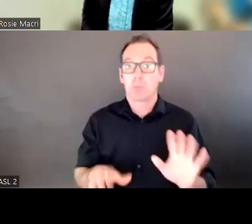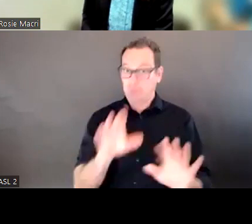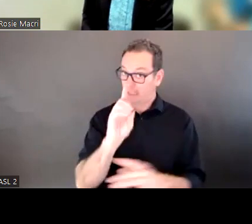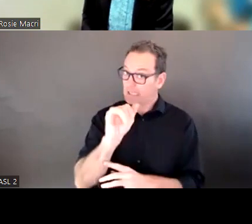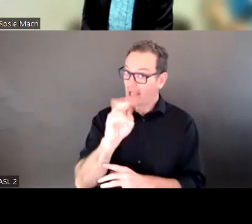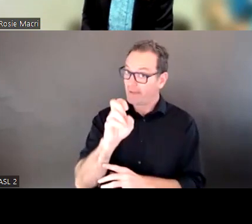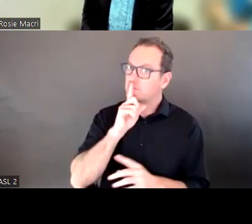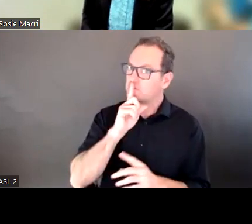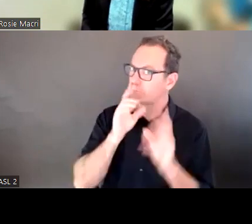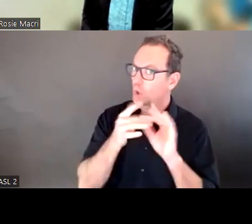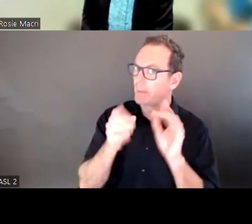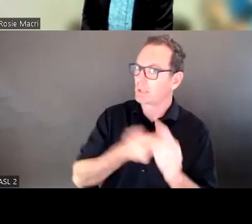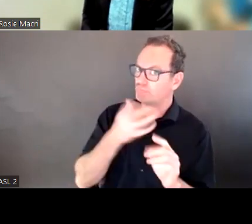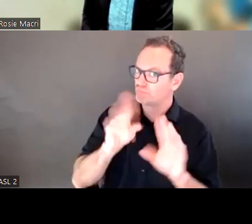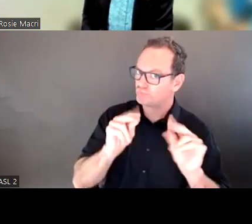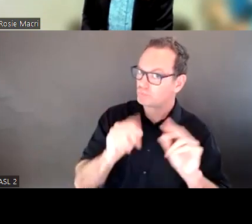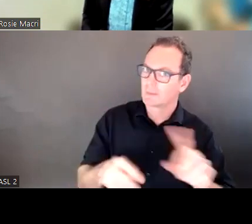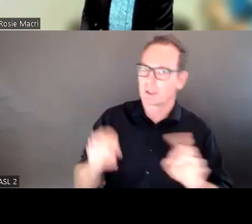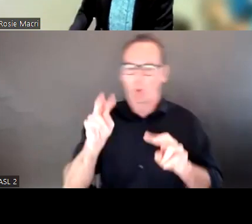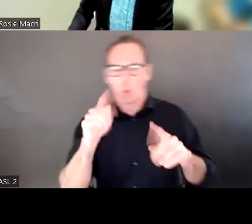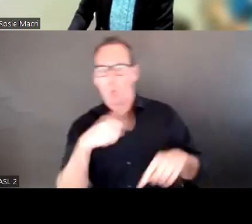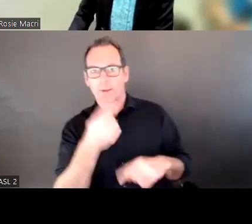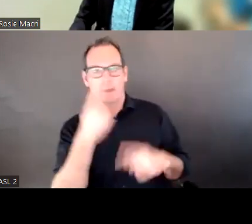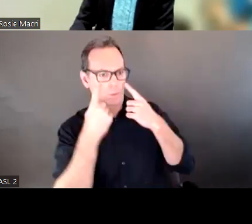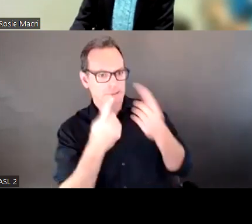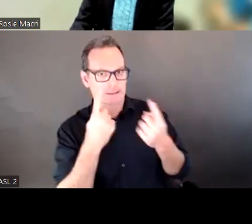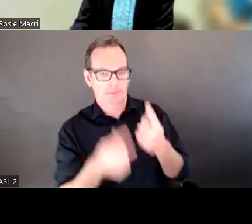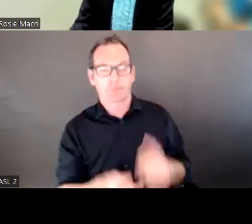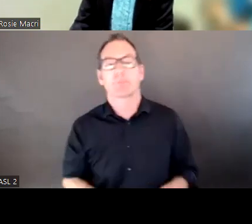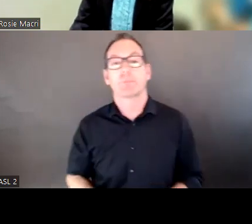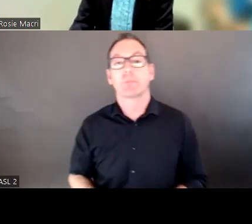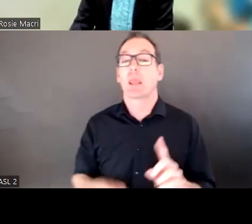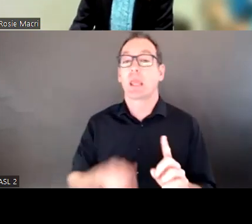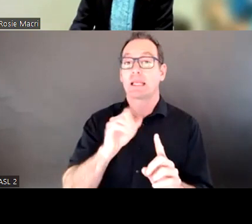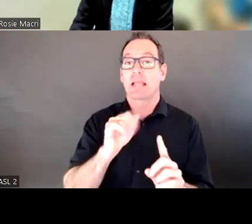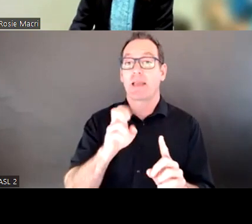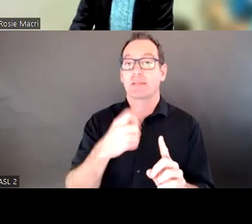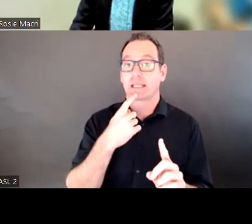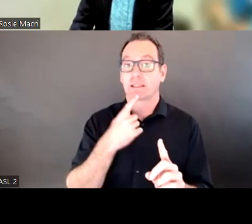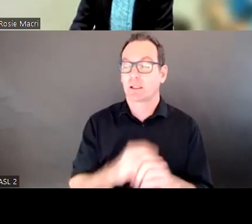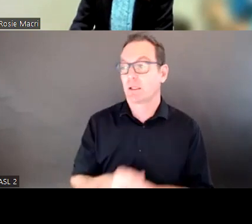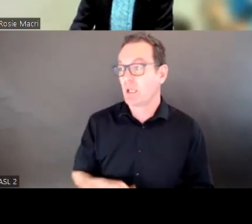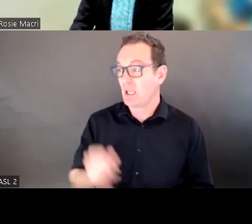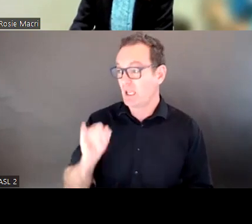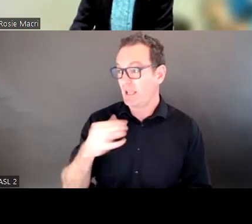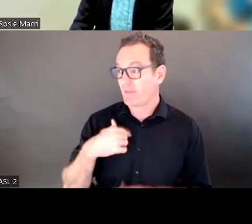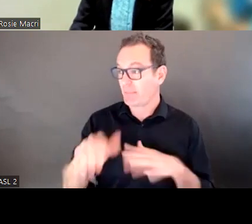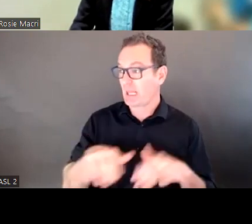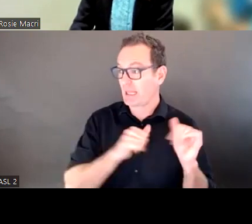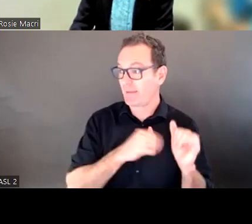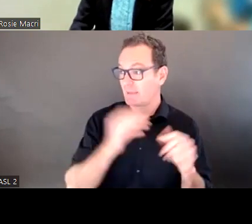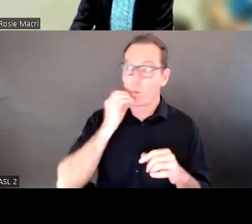just to keep that in mind as well. He has implied that if he leaves the home, his wife will win and will have control over